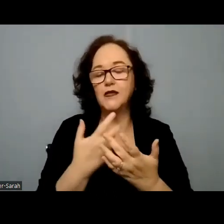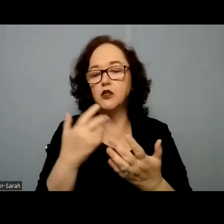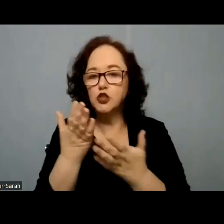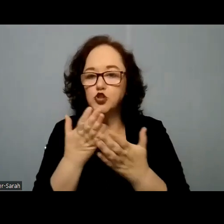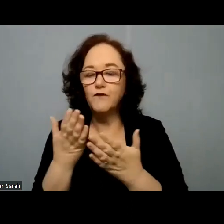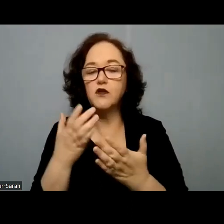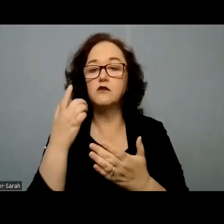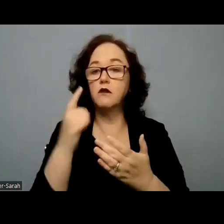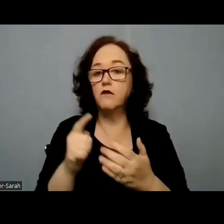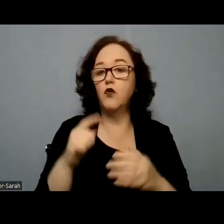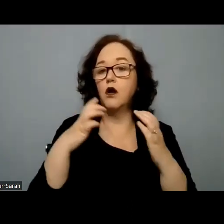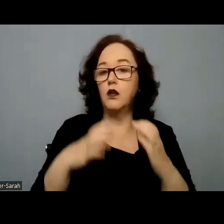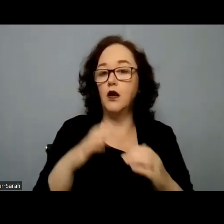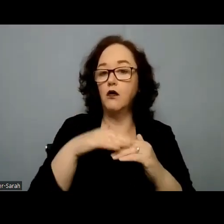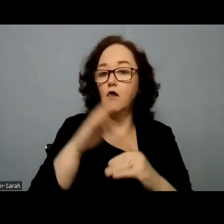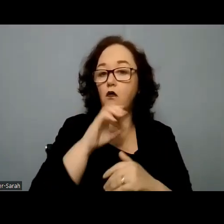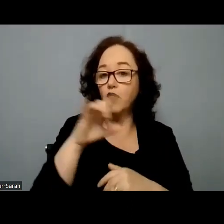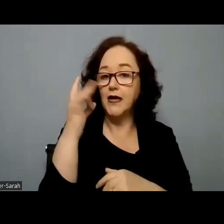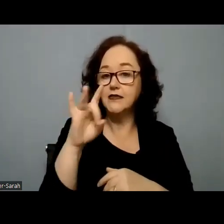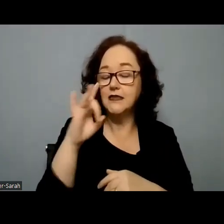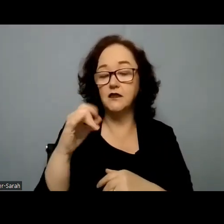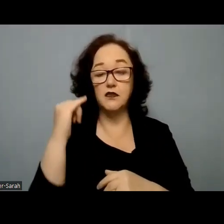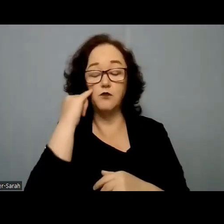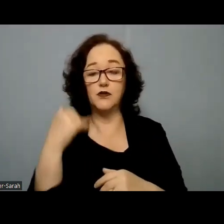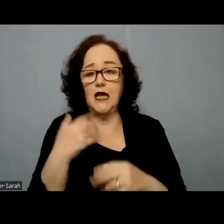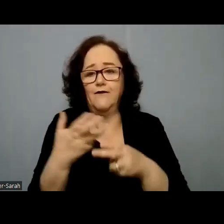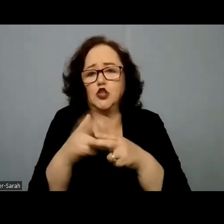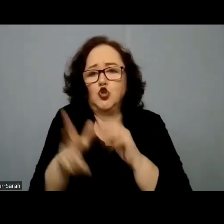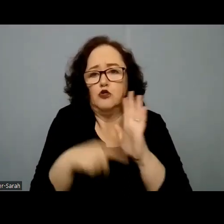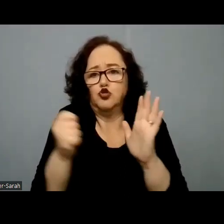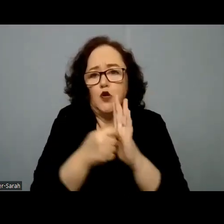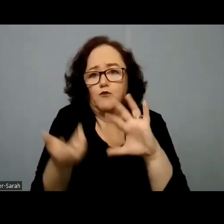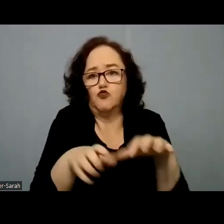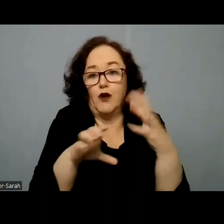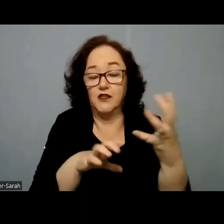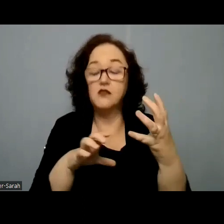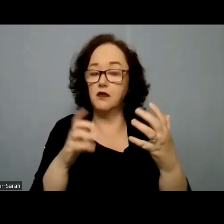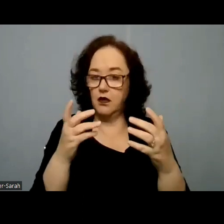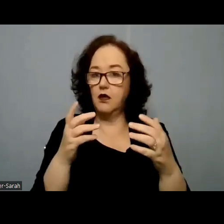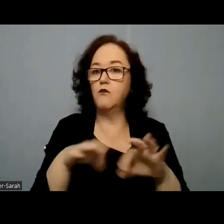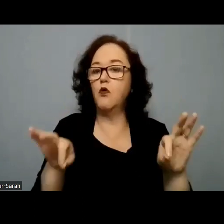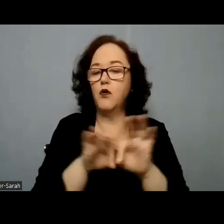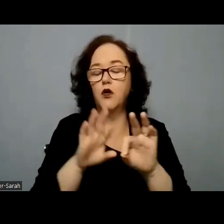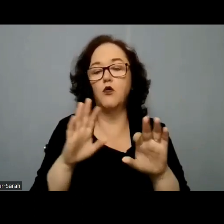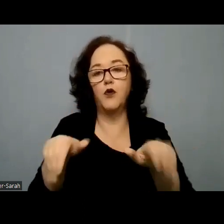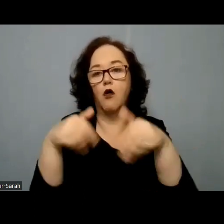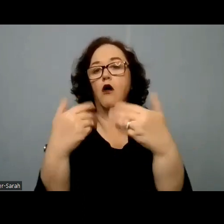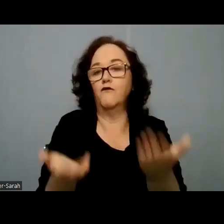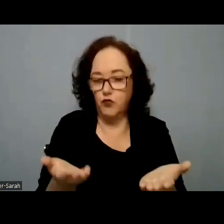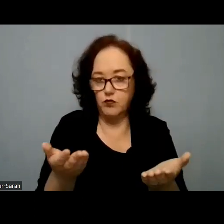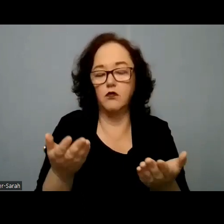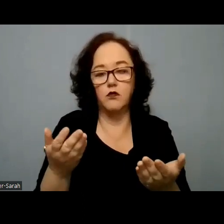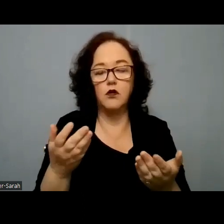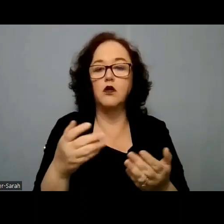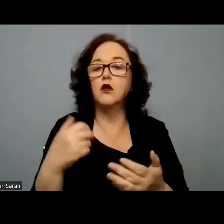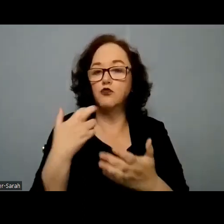18 that are experiencing a short-term crisis, we want to make sure that we're offering respite so they may recover quickly through